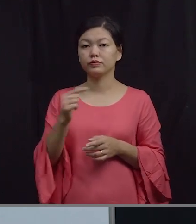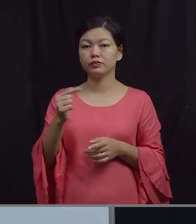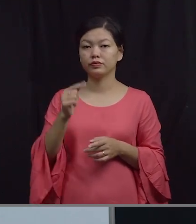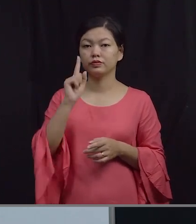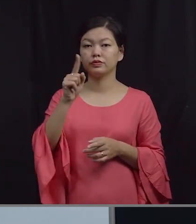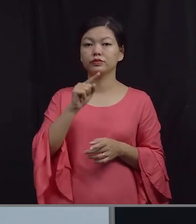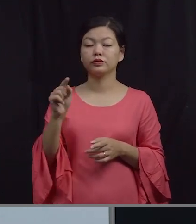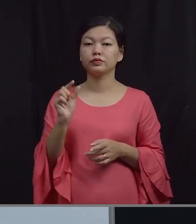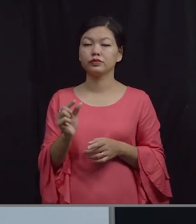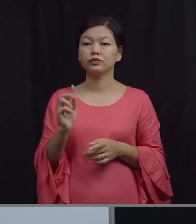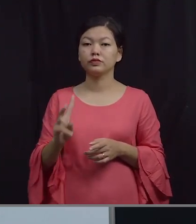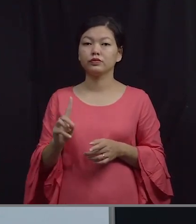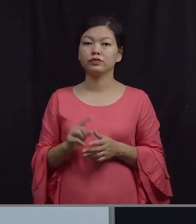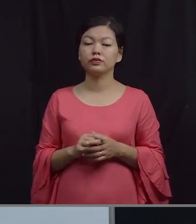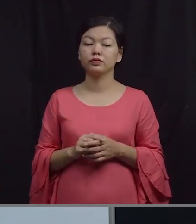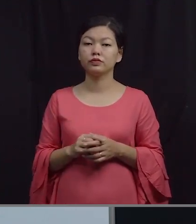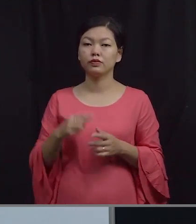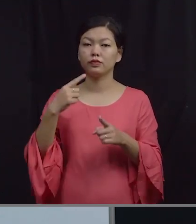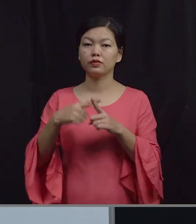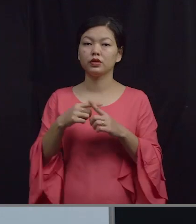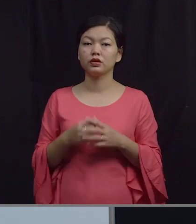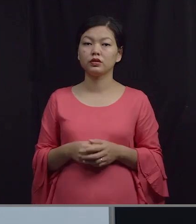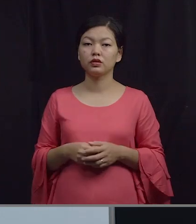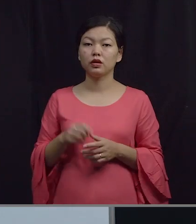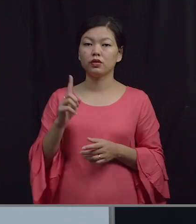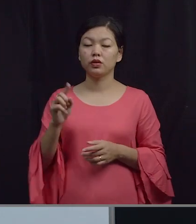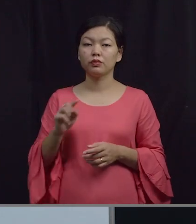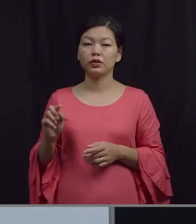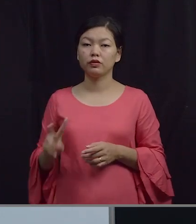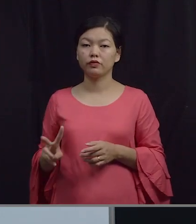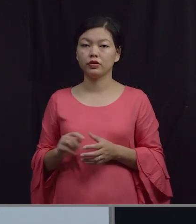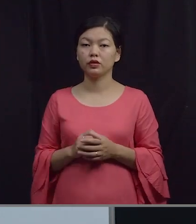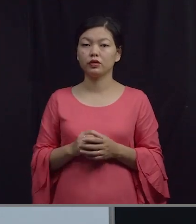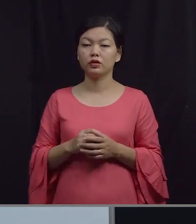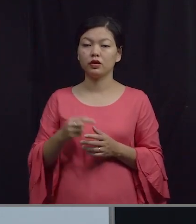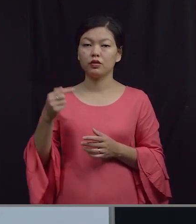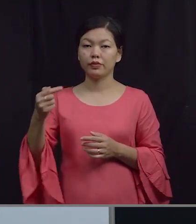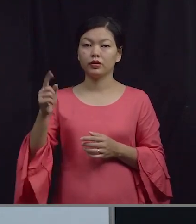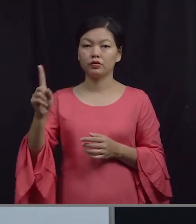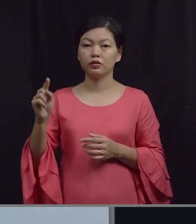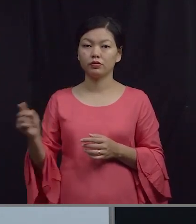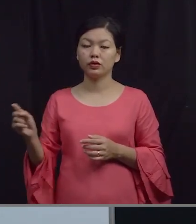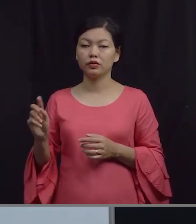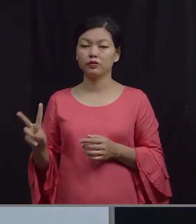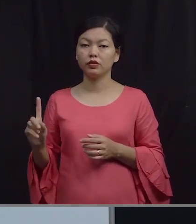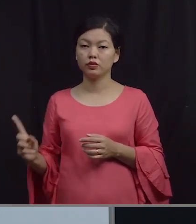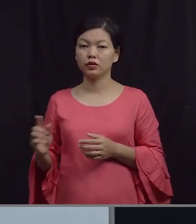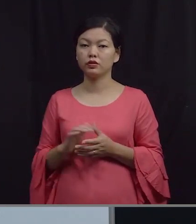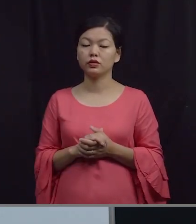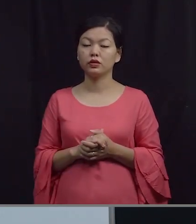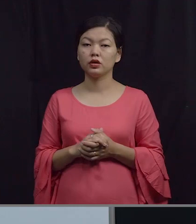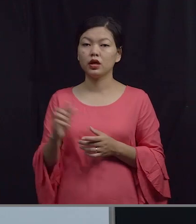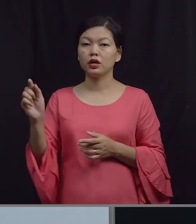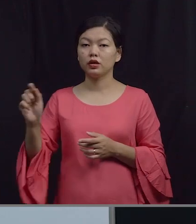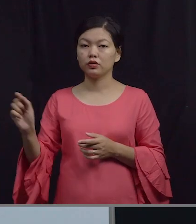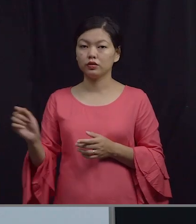1 by U1 plus 1 by V minus 1 by V1. So I'll write here, okay,